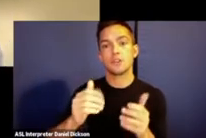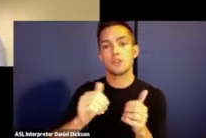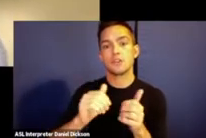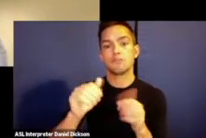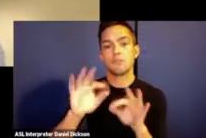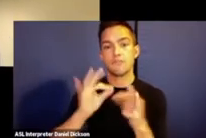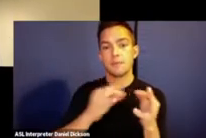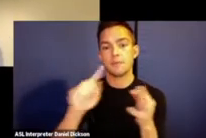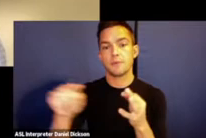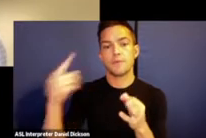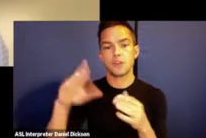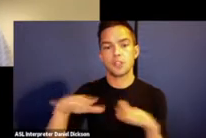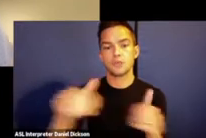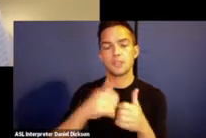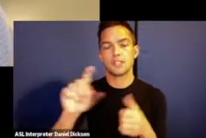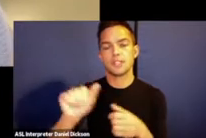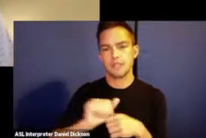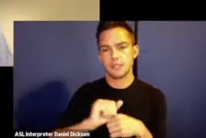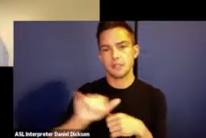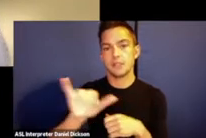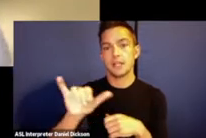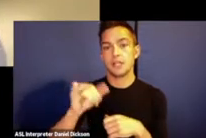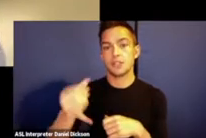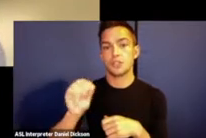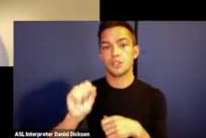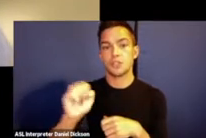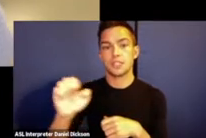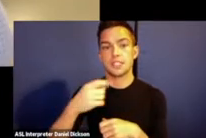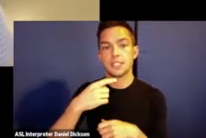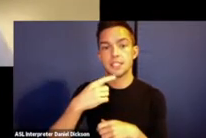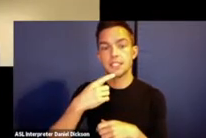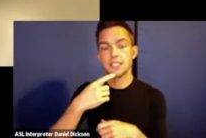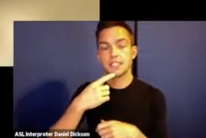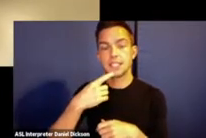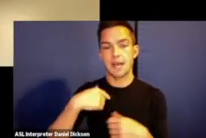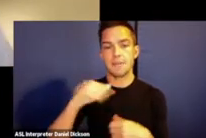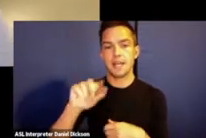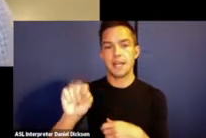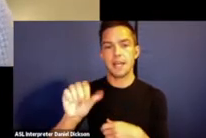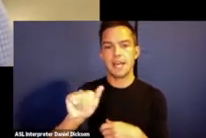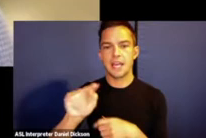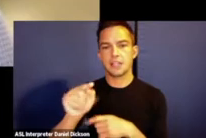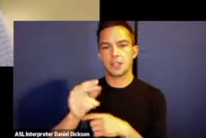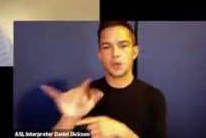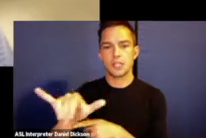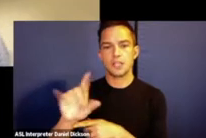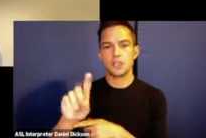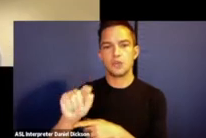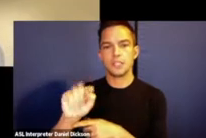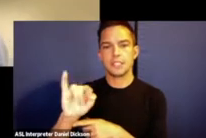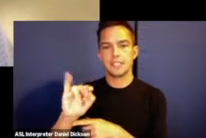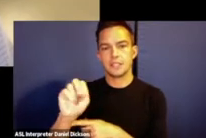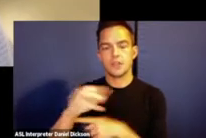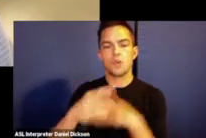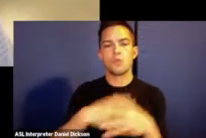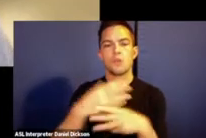families for children with disability. As Josie said, my name is Anthony Dutine. I work as the advisor for the Pan American Health Organization, World